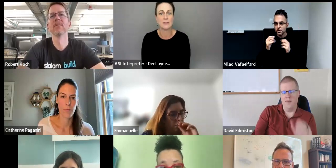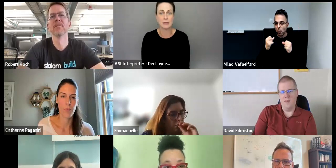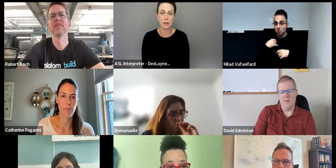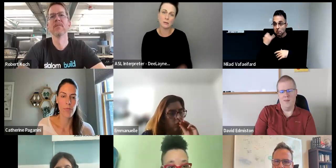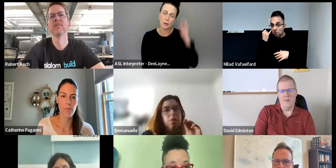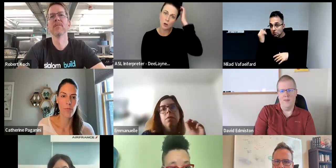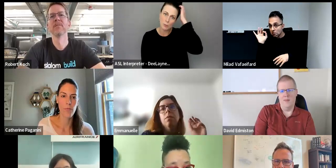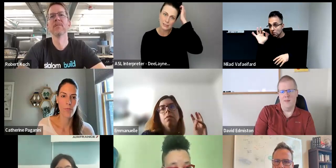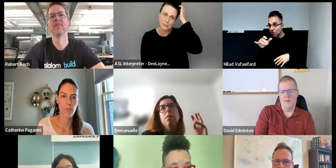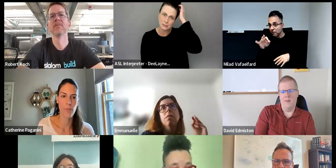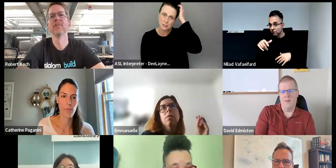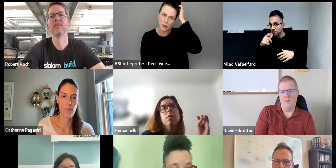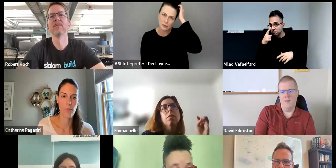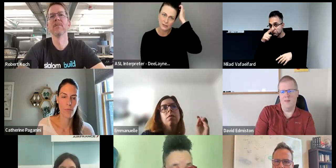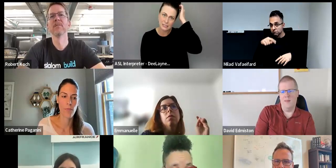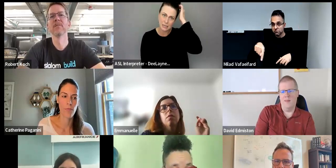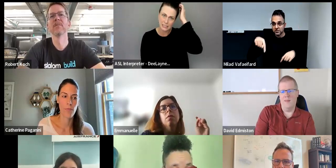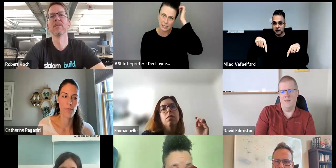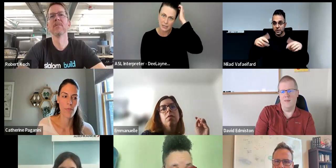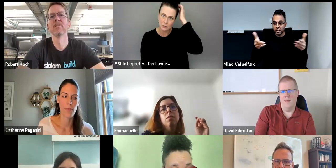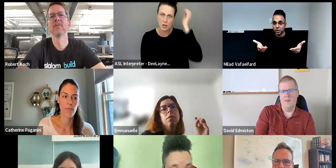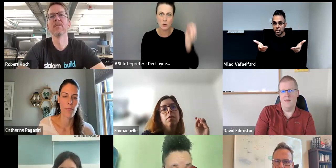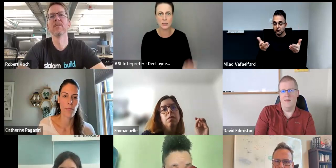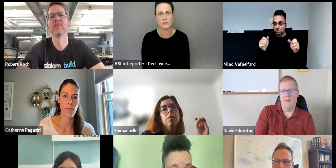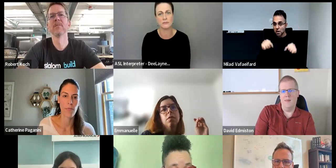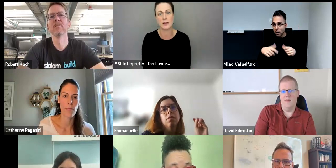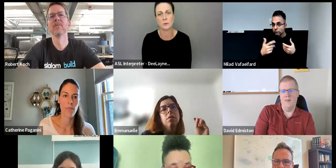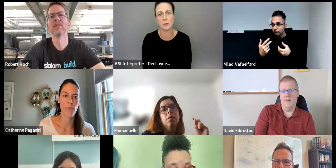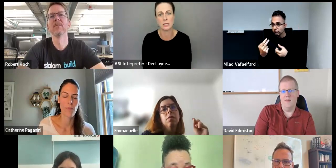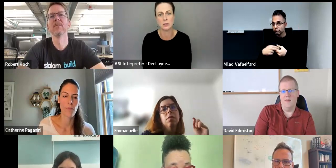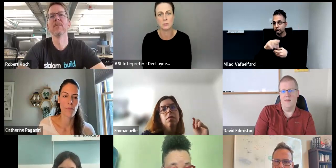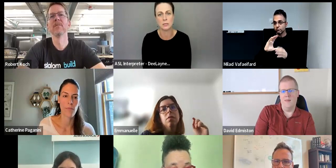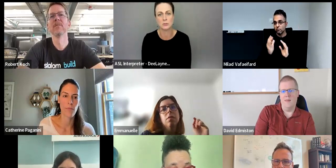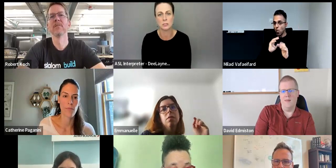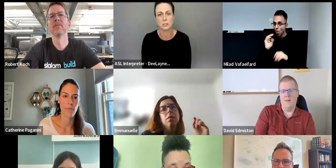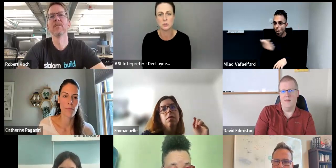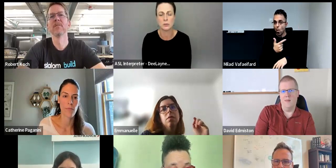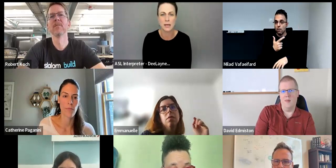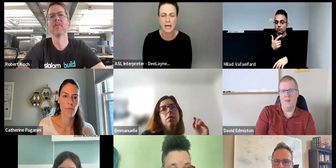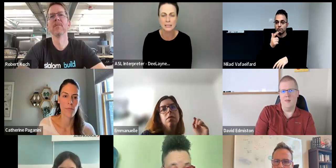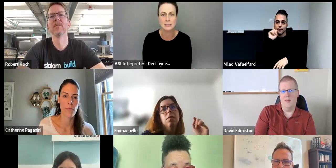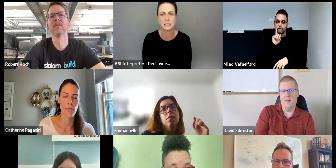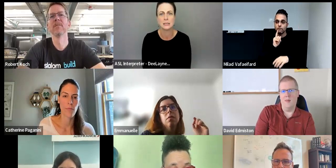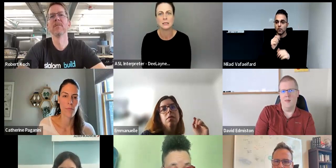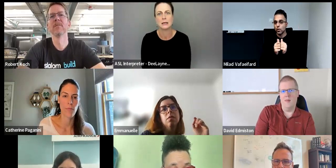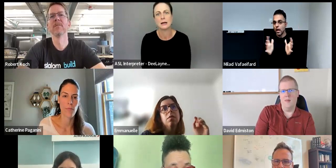and have that on a global basis. So that's an idea. I don't know if everyone here would be interested in doing that.